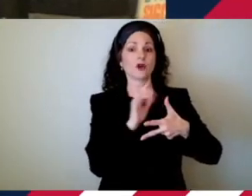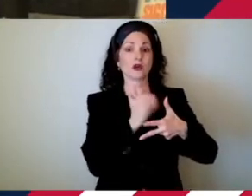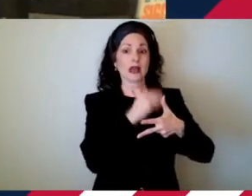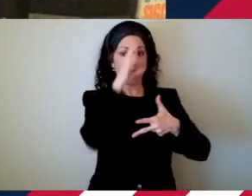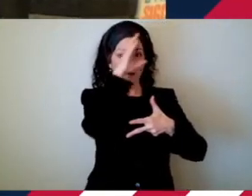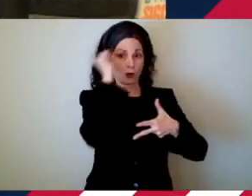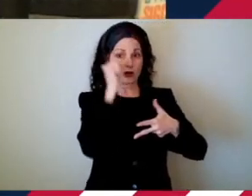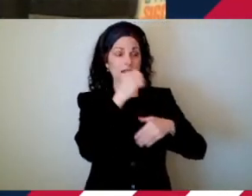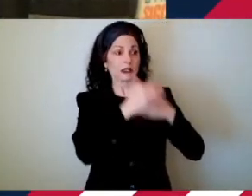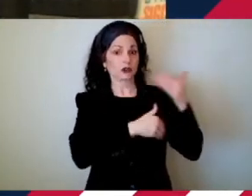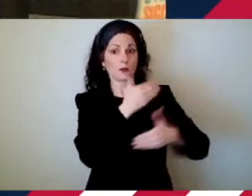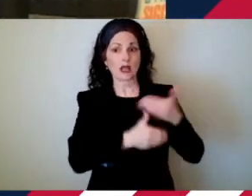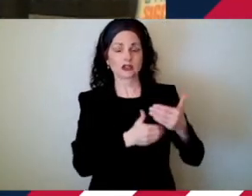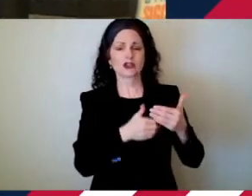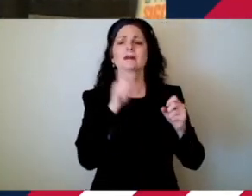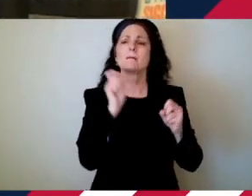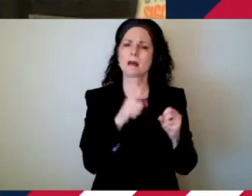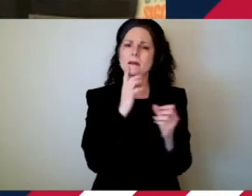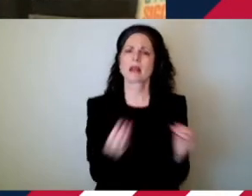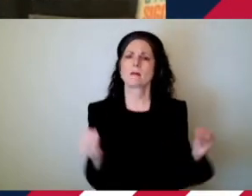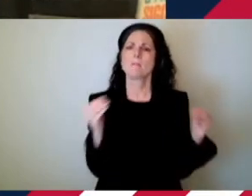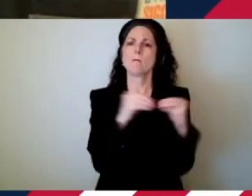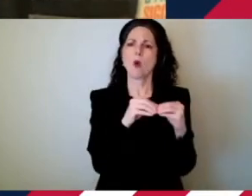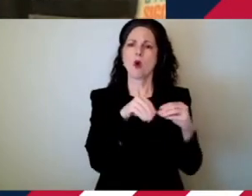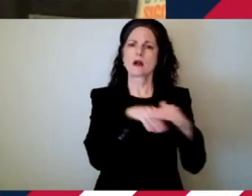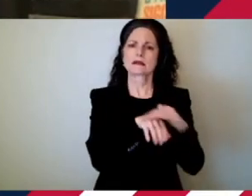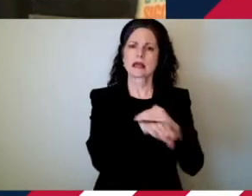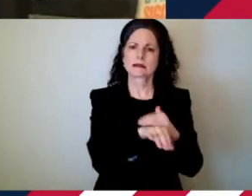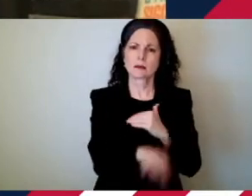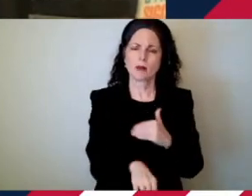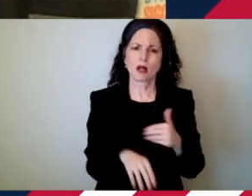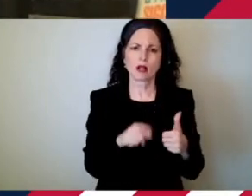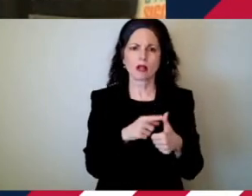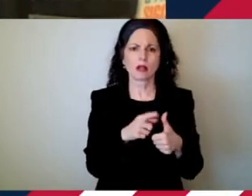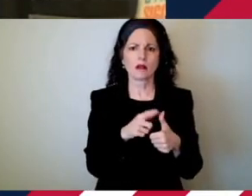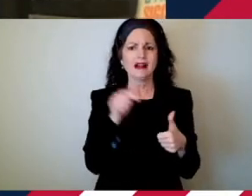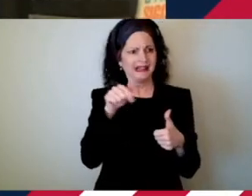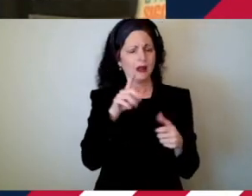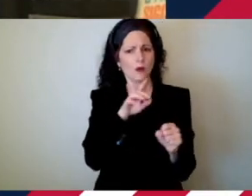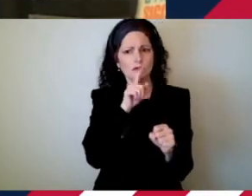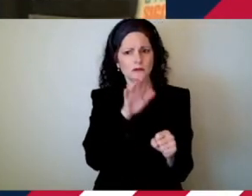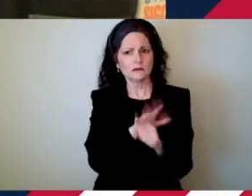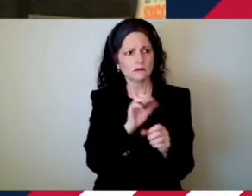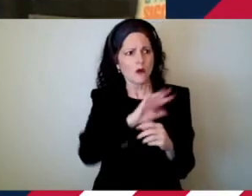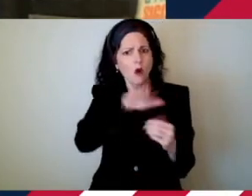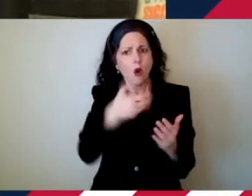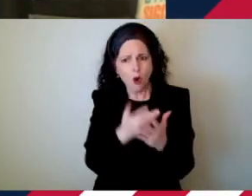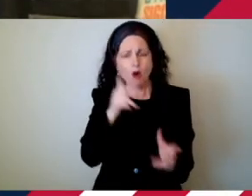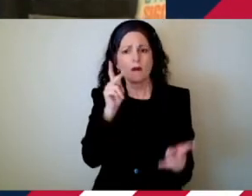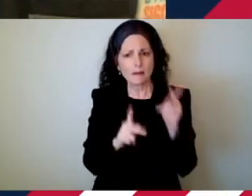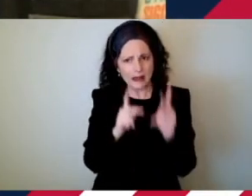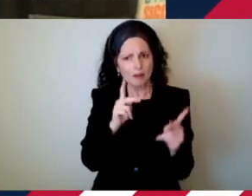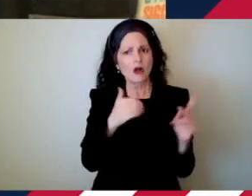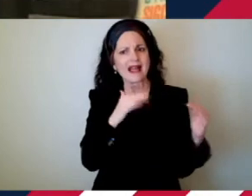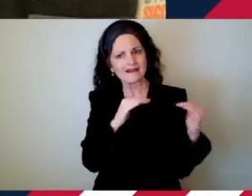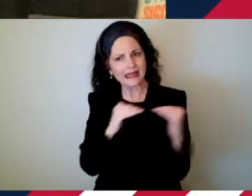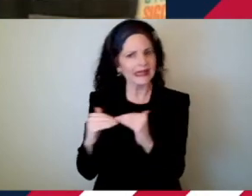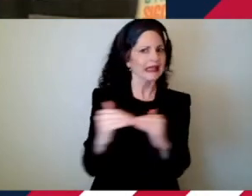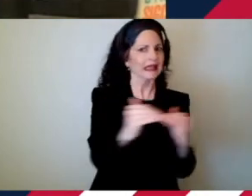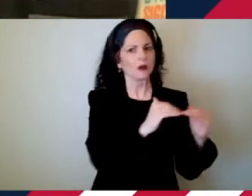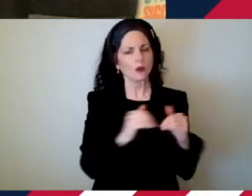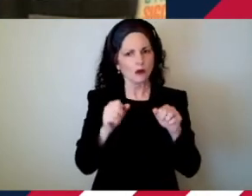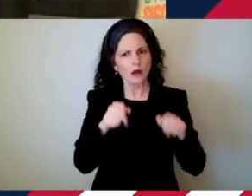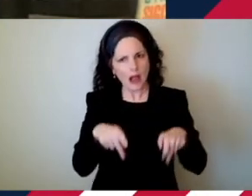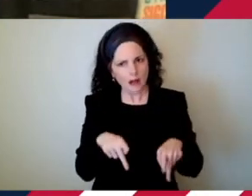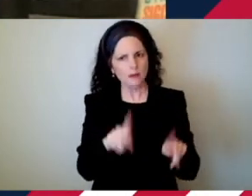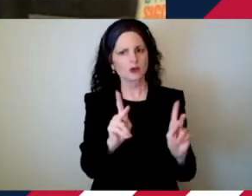accessible. Our charter assures all Democratic voters full, timely, and equal opportunity to participate and allows